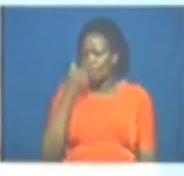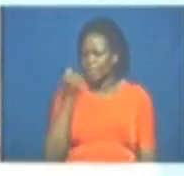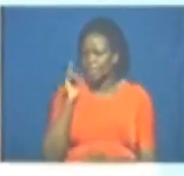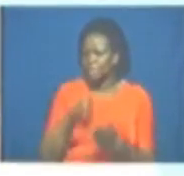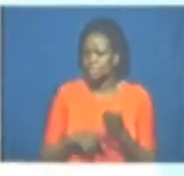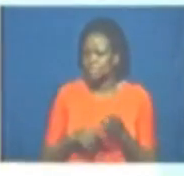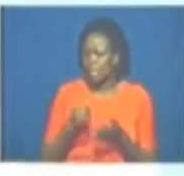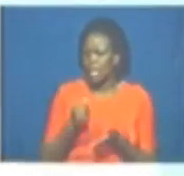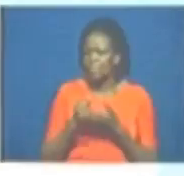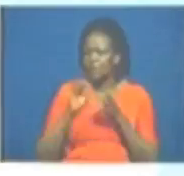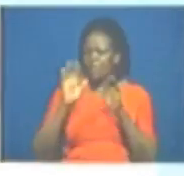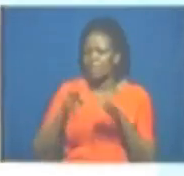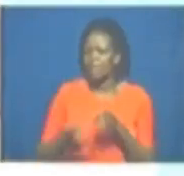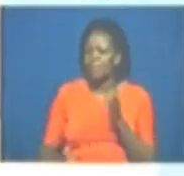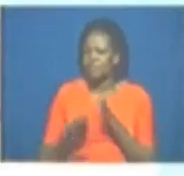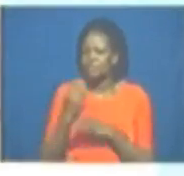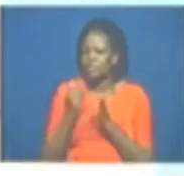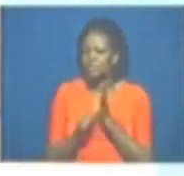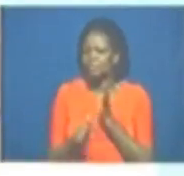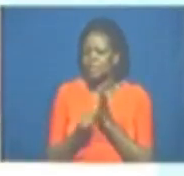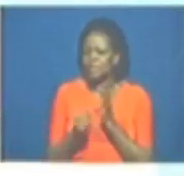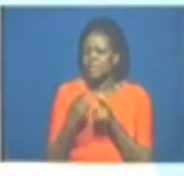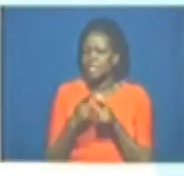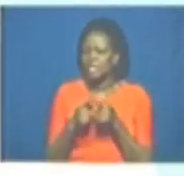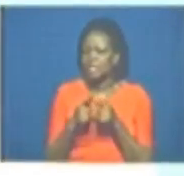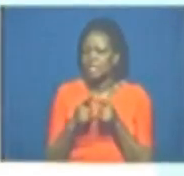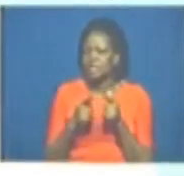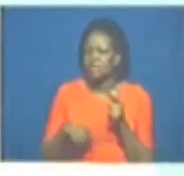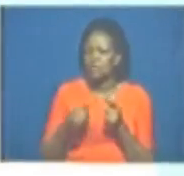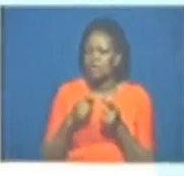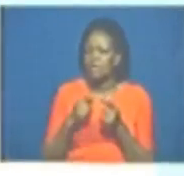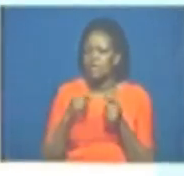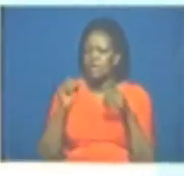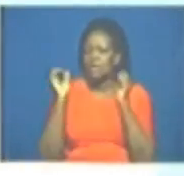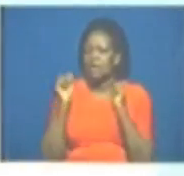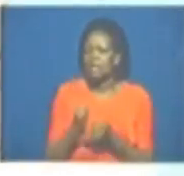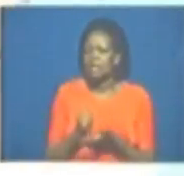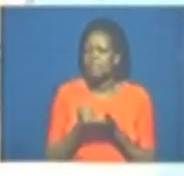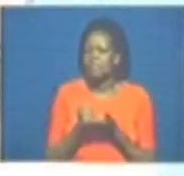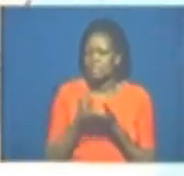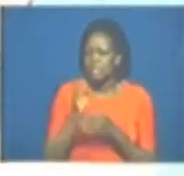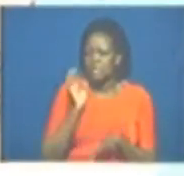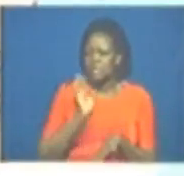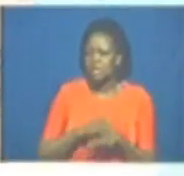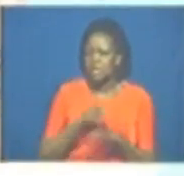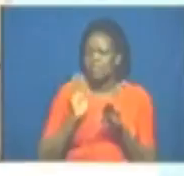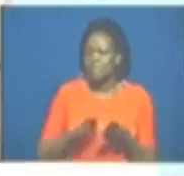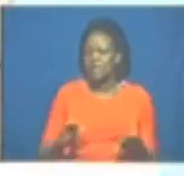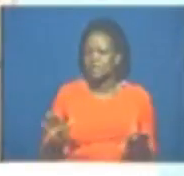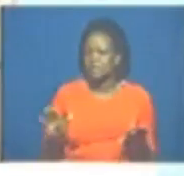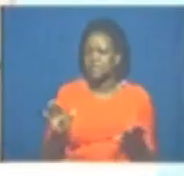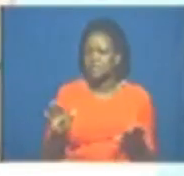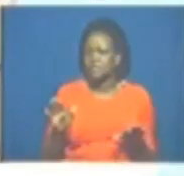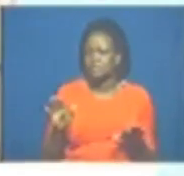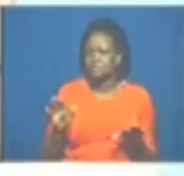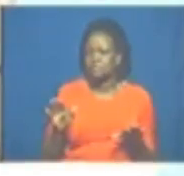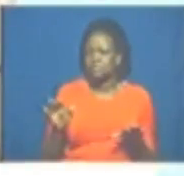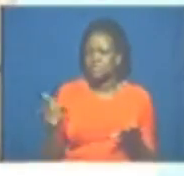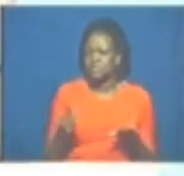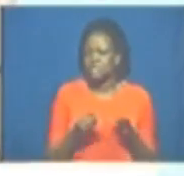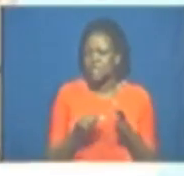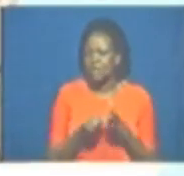farmer produce the maize? Then we are able to also help him get to the market. So, right. So those are some of the disconnect